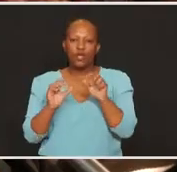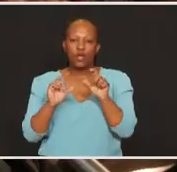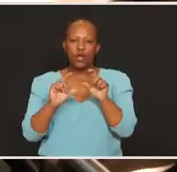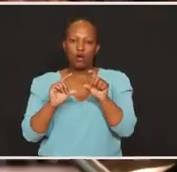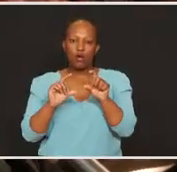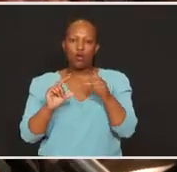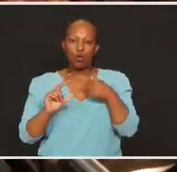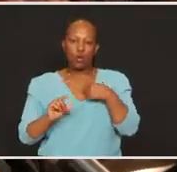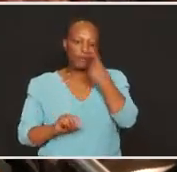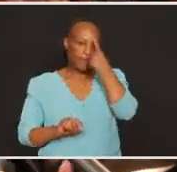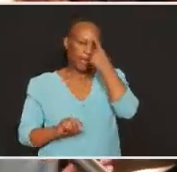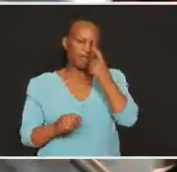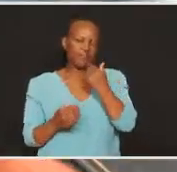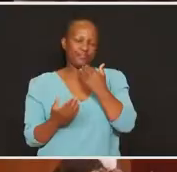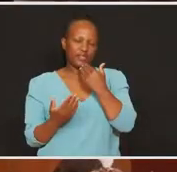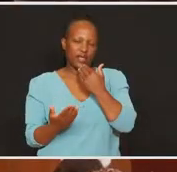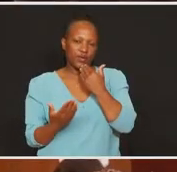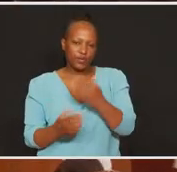I thank you sure